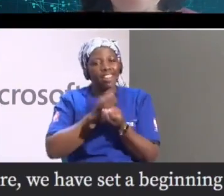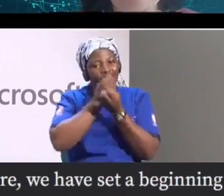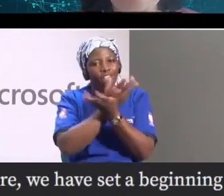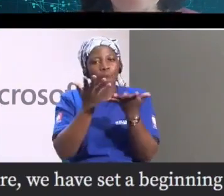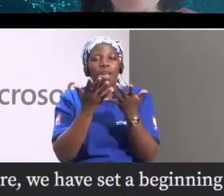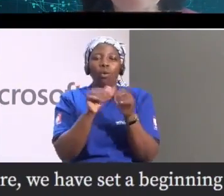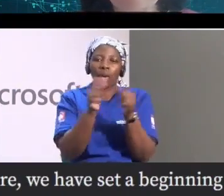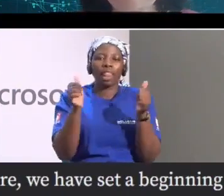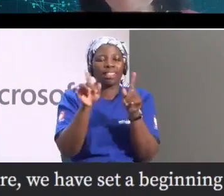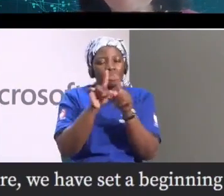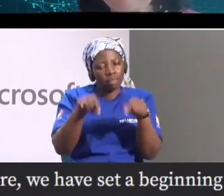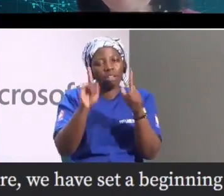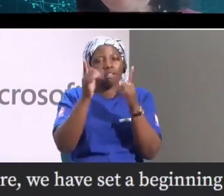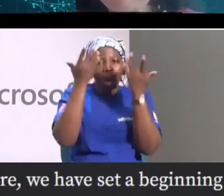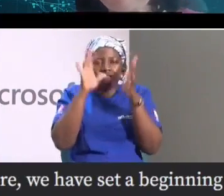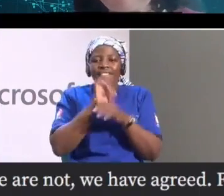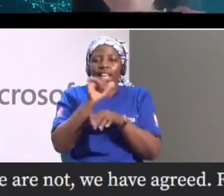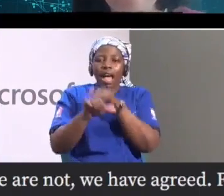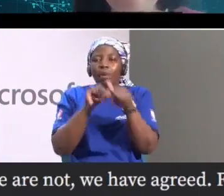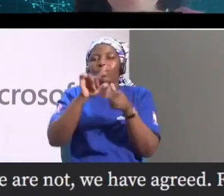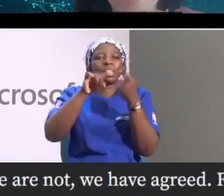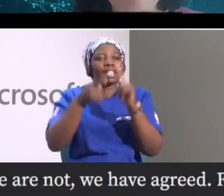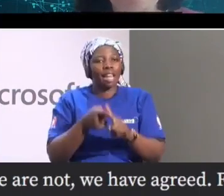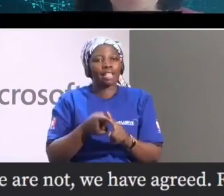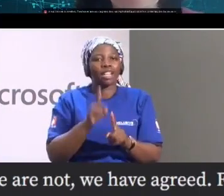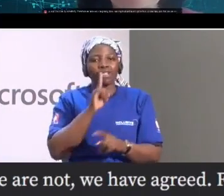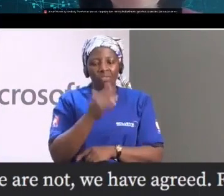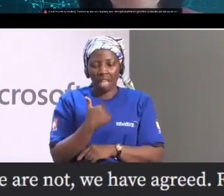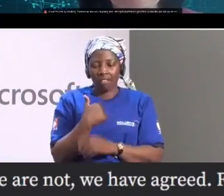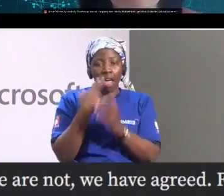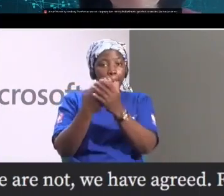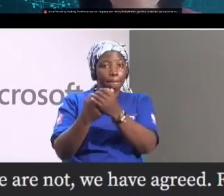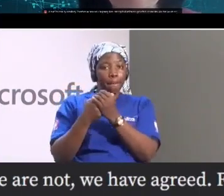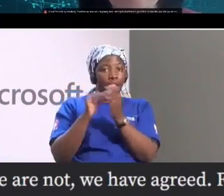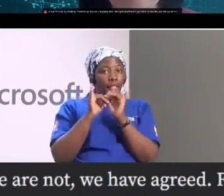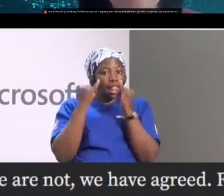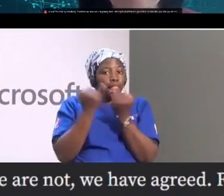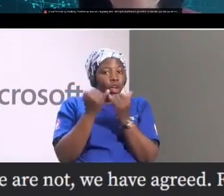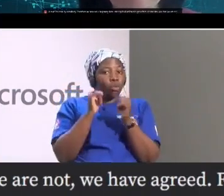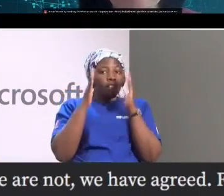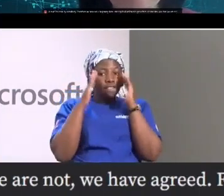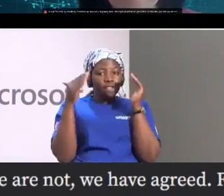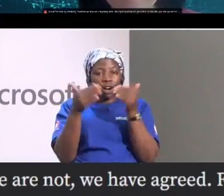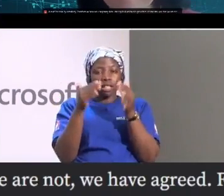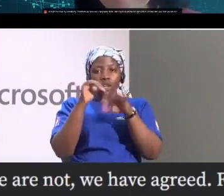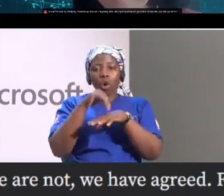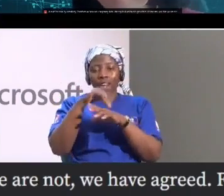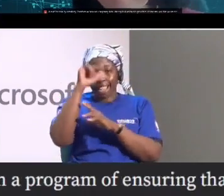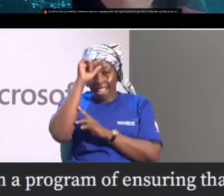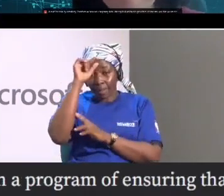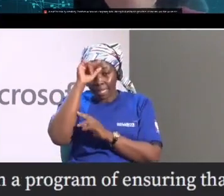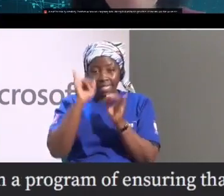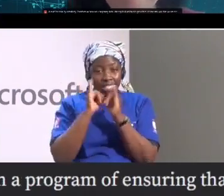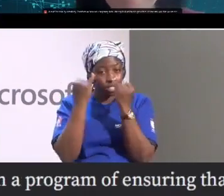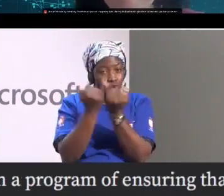they are aware of the provisions of the standard. So there is a partner institution that focuses on government